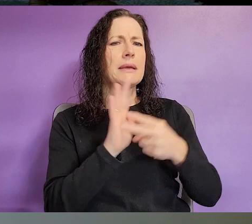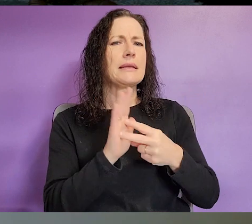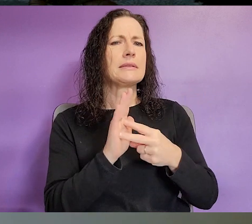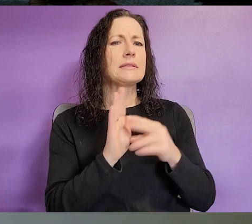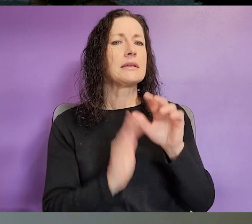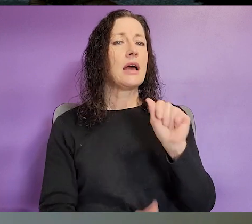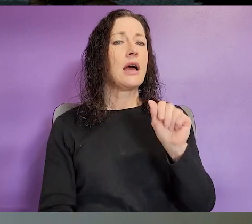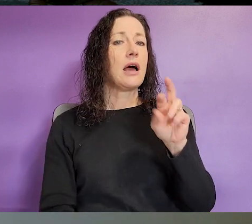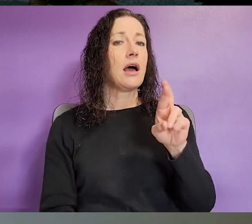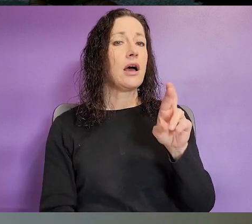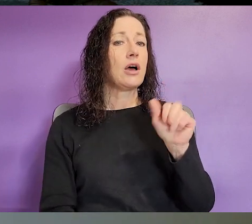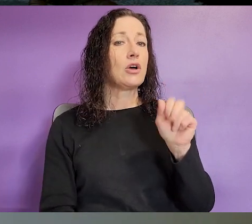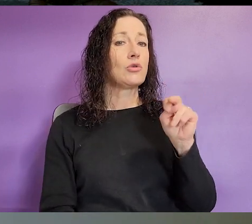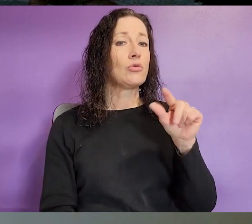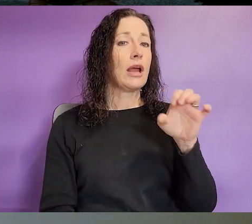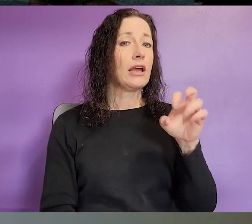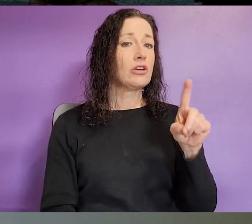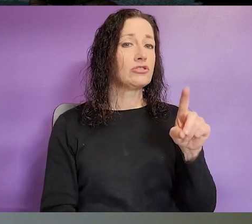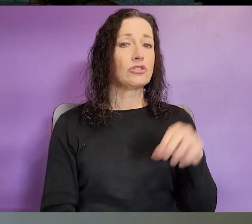Arranging,